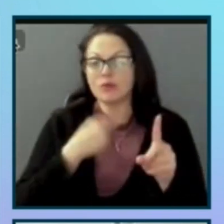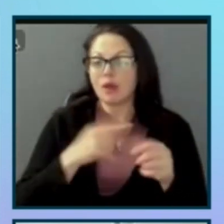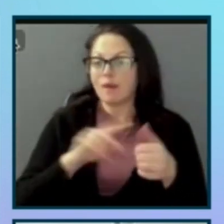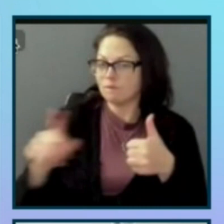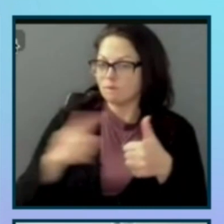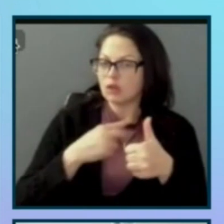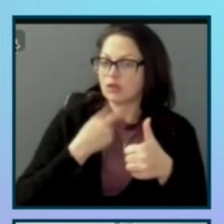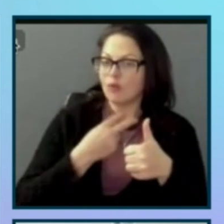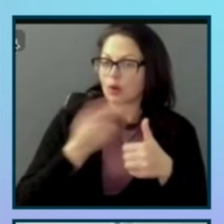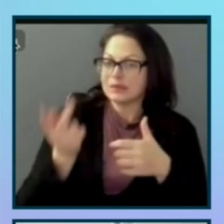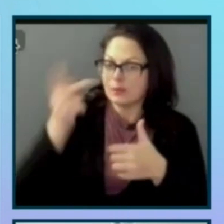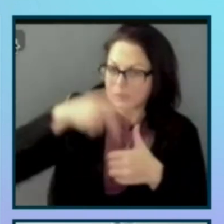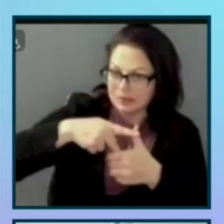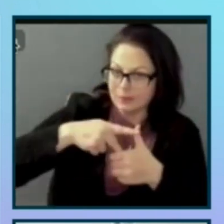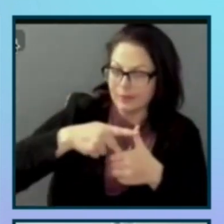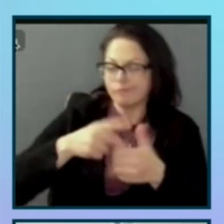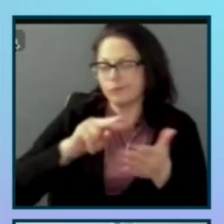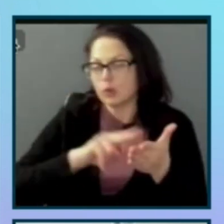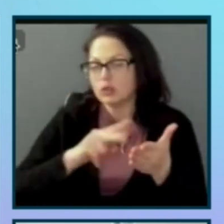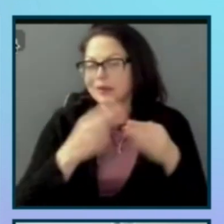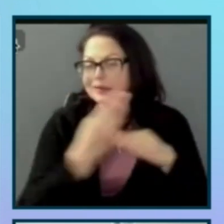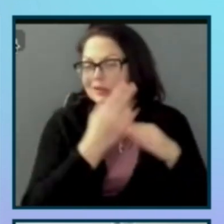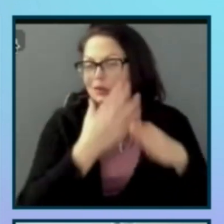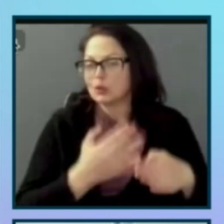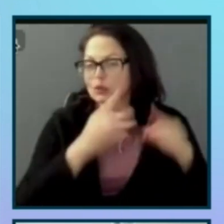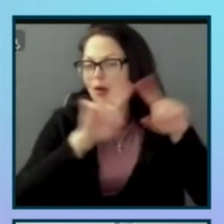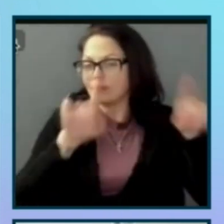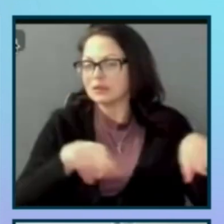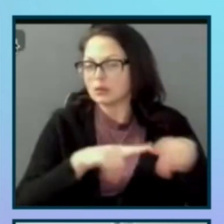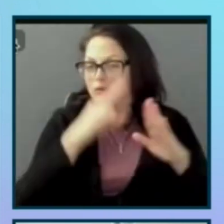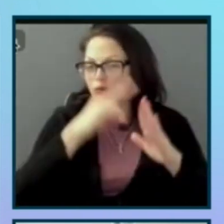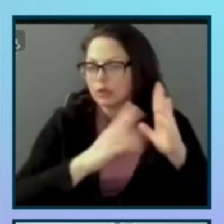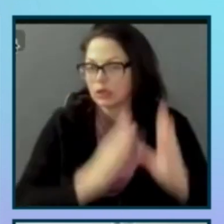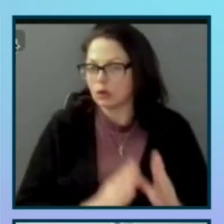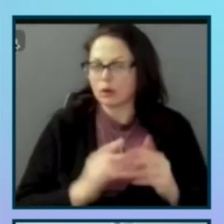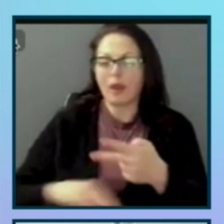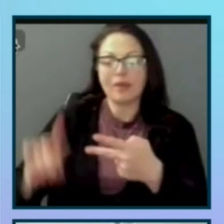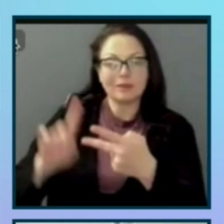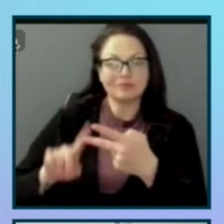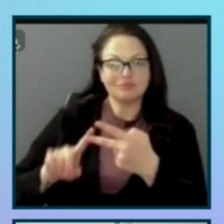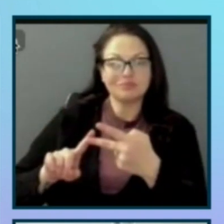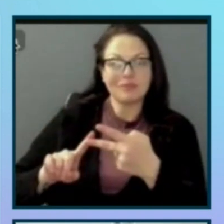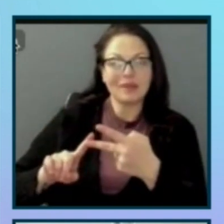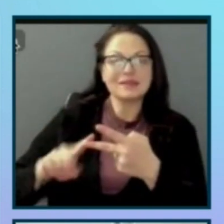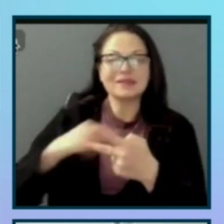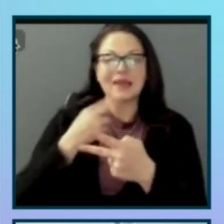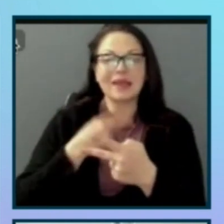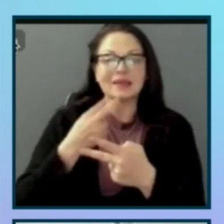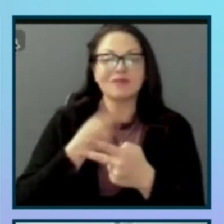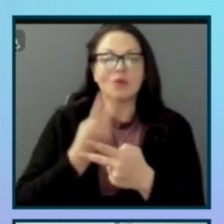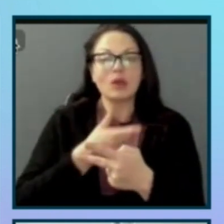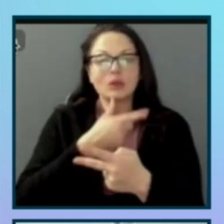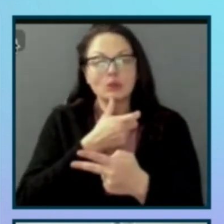participant or screen reader user. And then the second voice you'll hear is the wizard, or our own man behind the curtain, who is acting as the